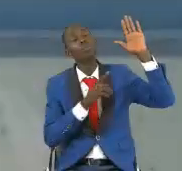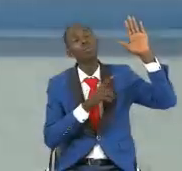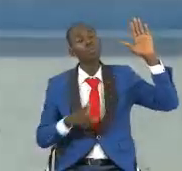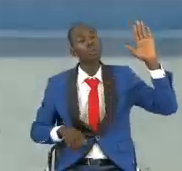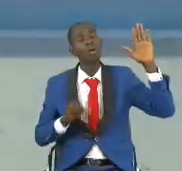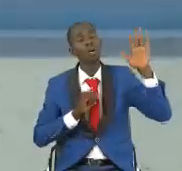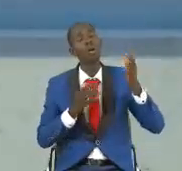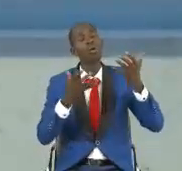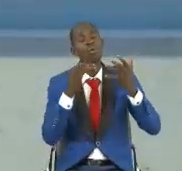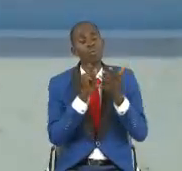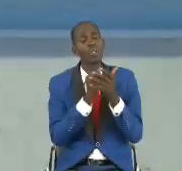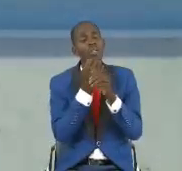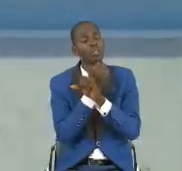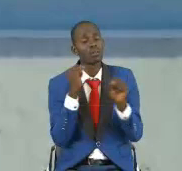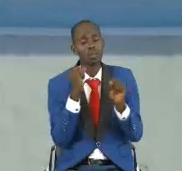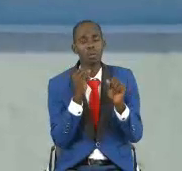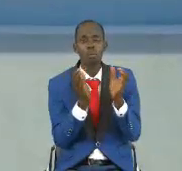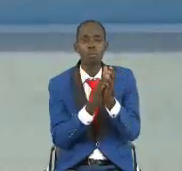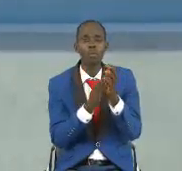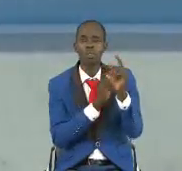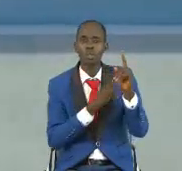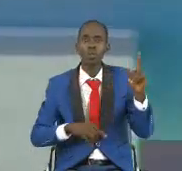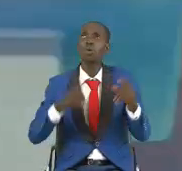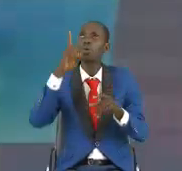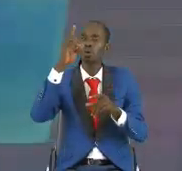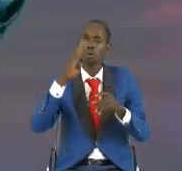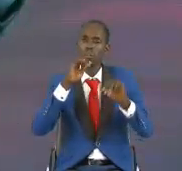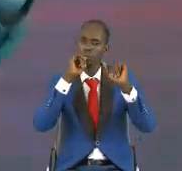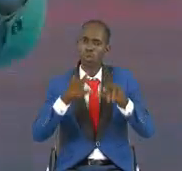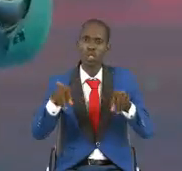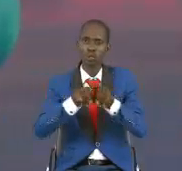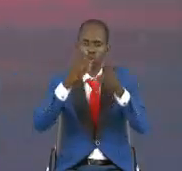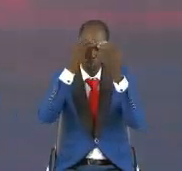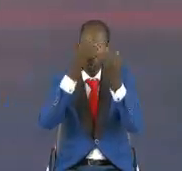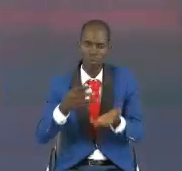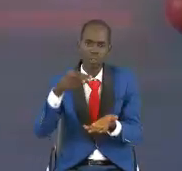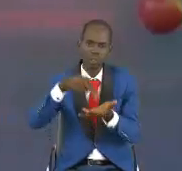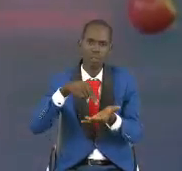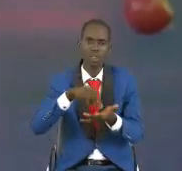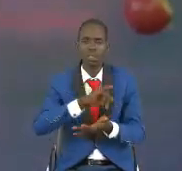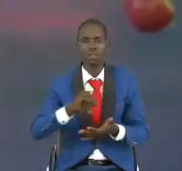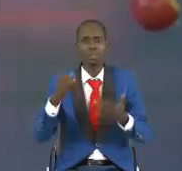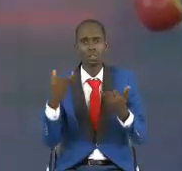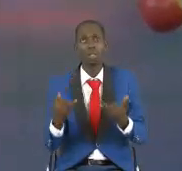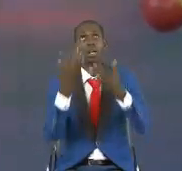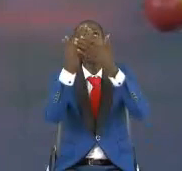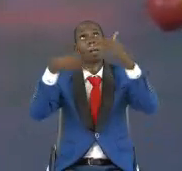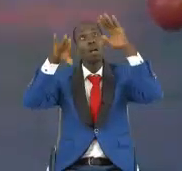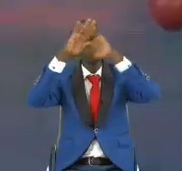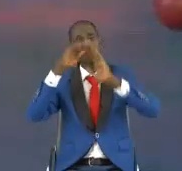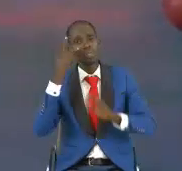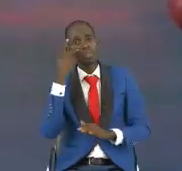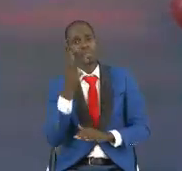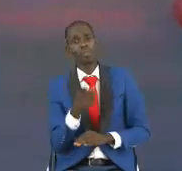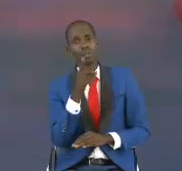is mine. Praise the Lord. God bless you. God bless you. Heaven sees you right there now. And Jesus is smiling